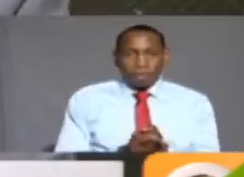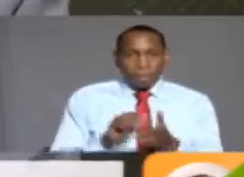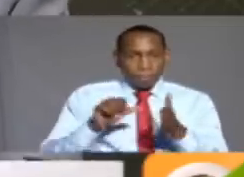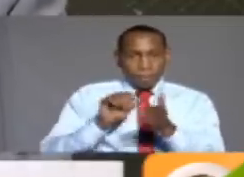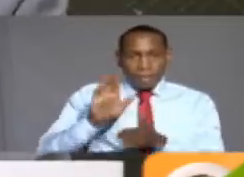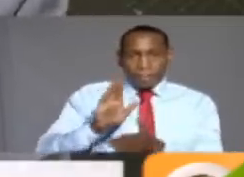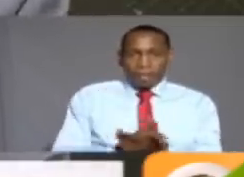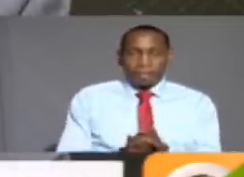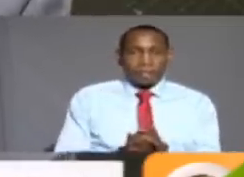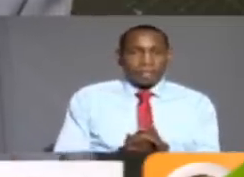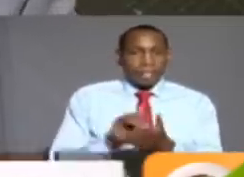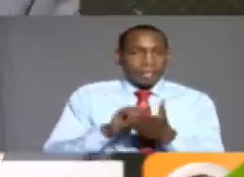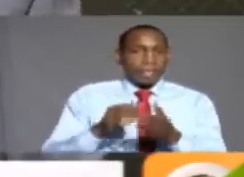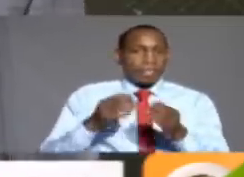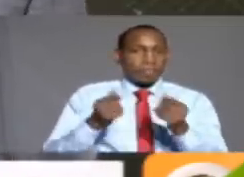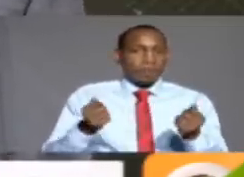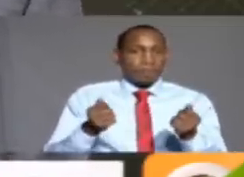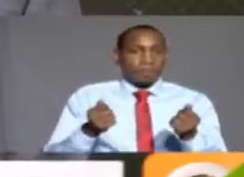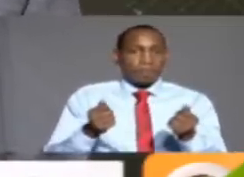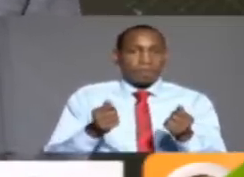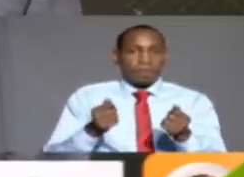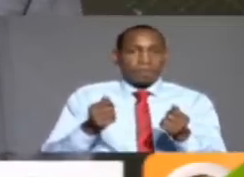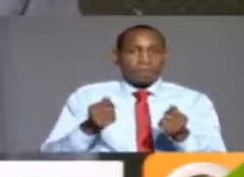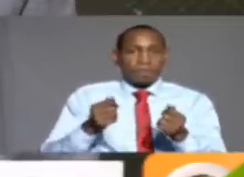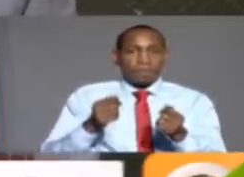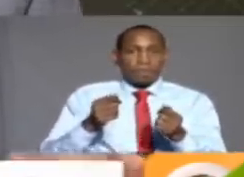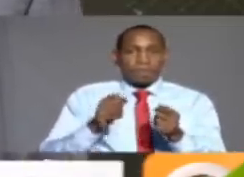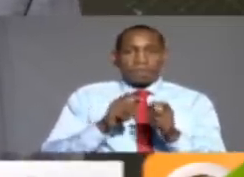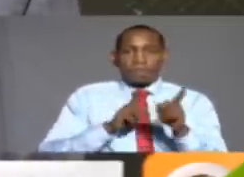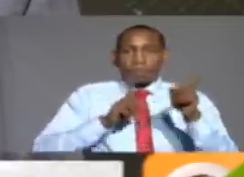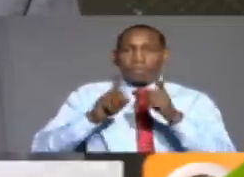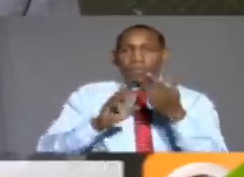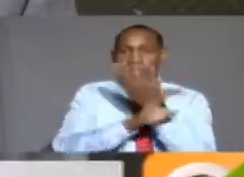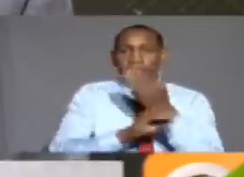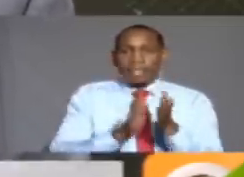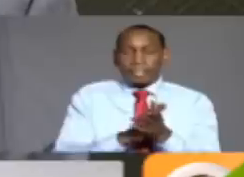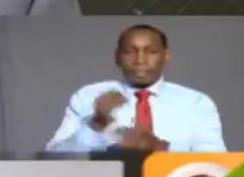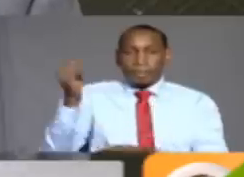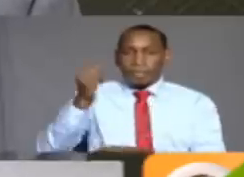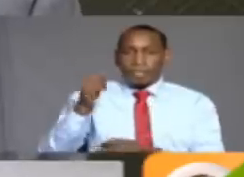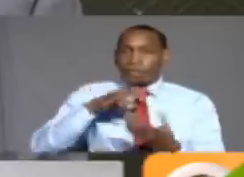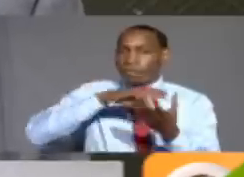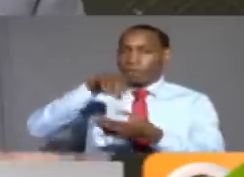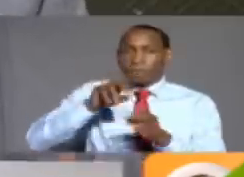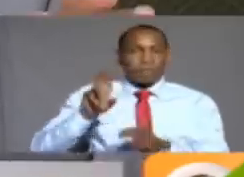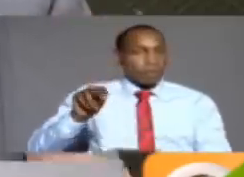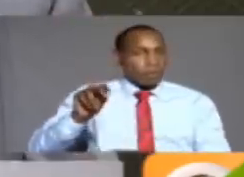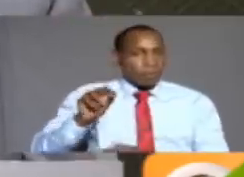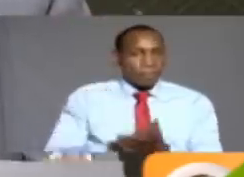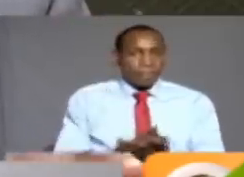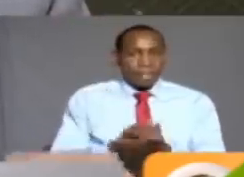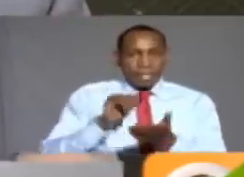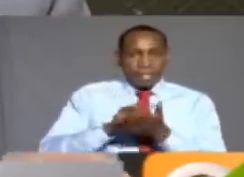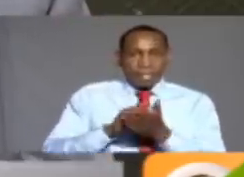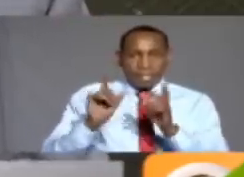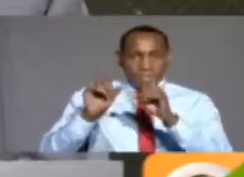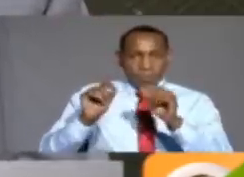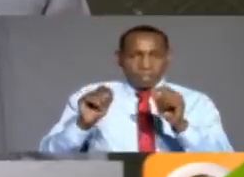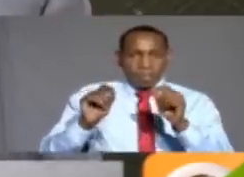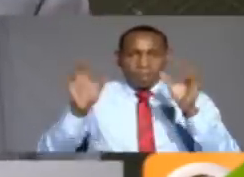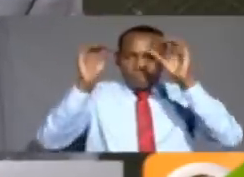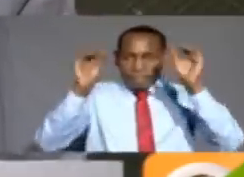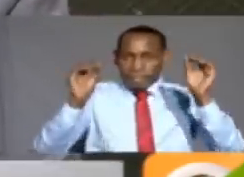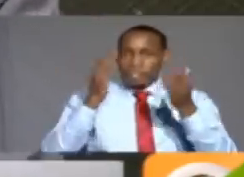problem, is that going to be solved by going all over the country and polluting the political environment? Absolutely no. So in that respect, the president is